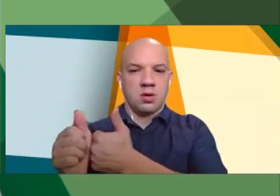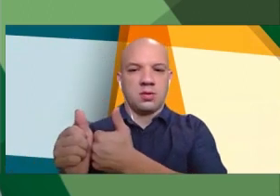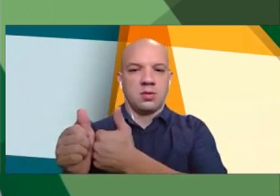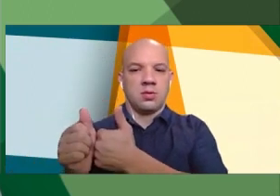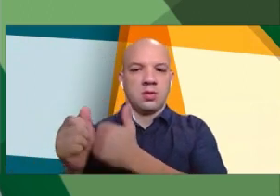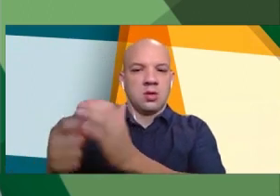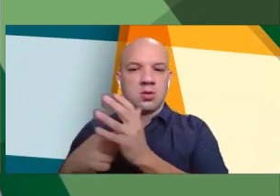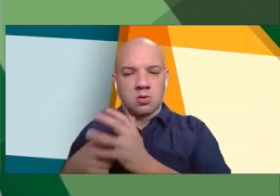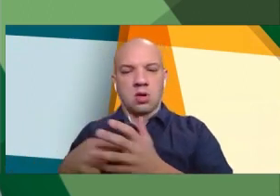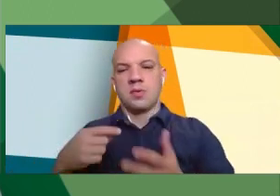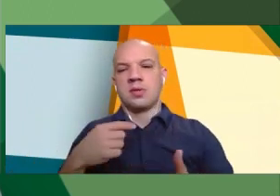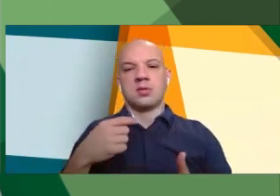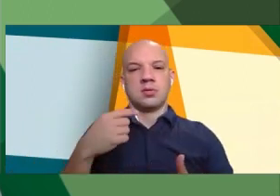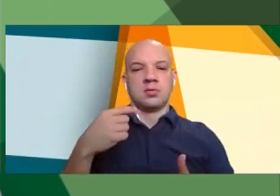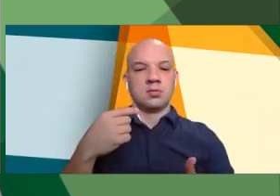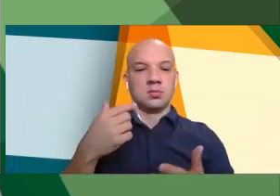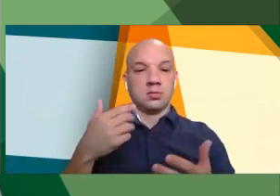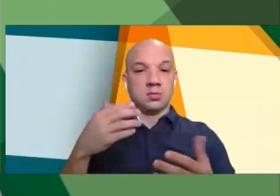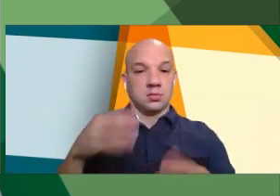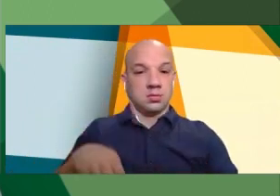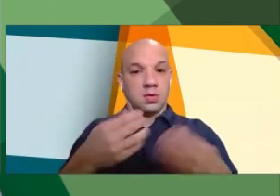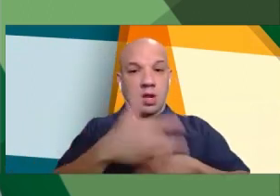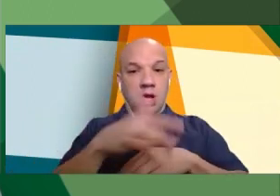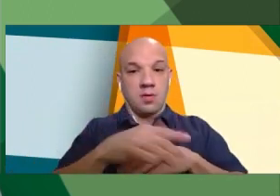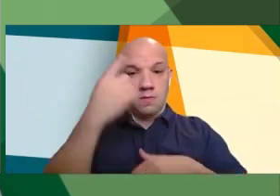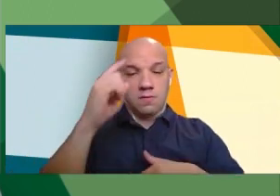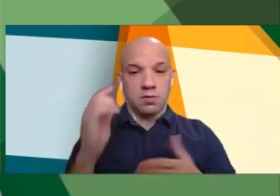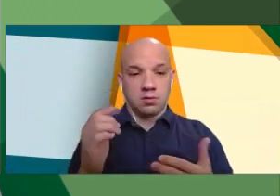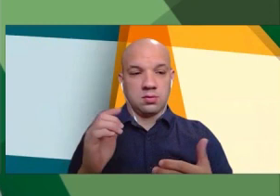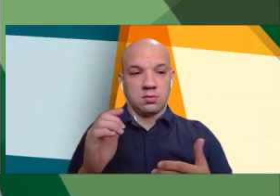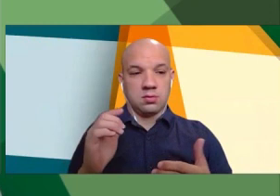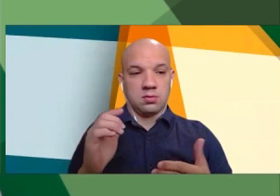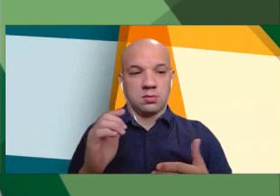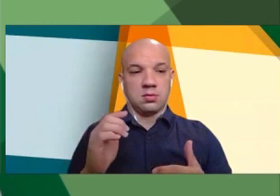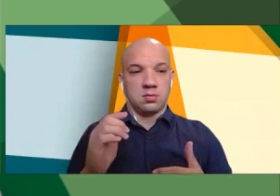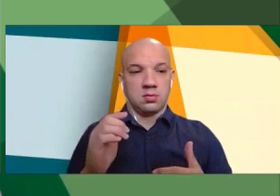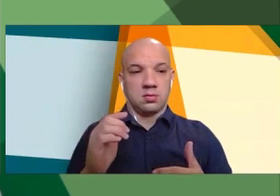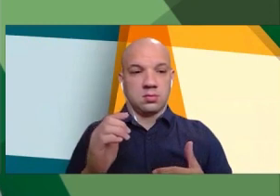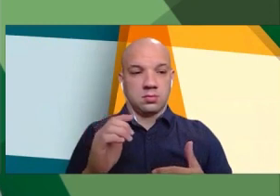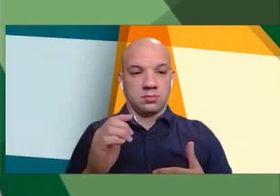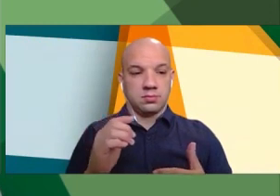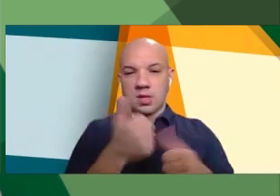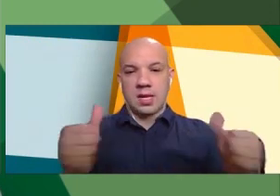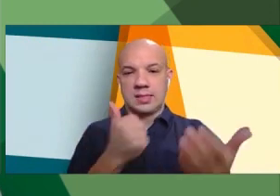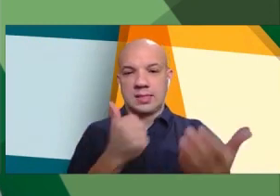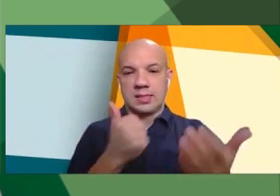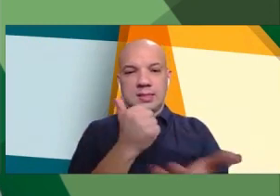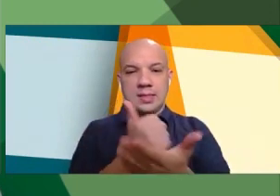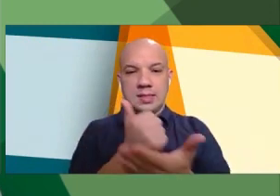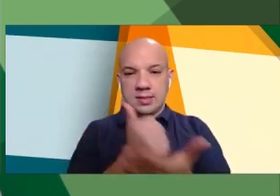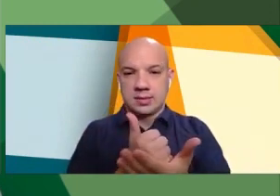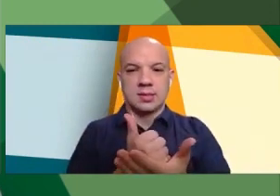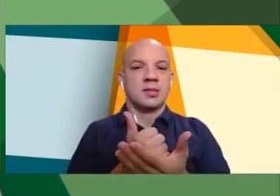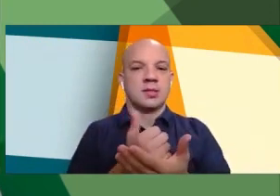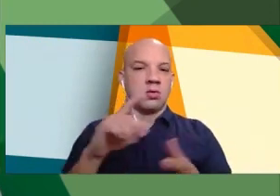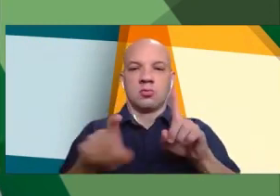available for our audience for any assistance or question that they may have. Thank you, Maria.